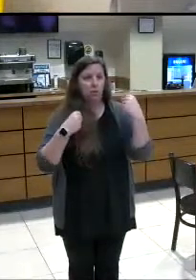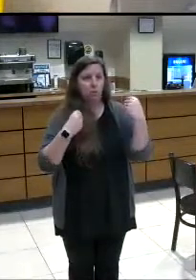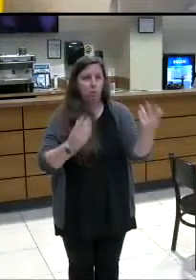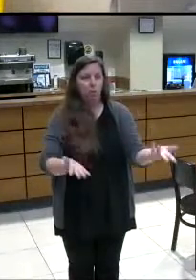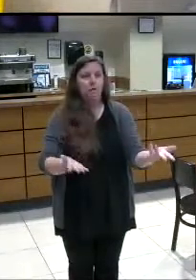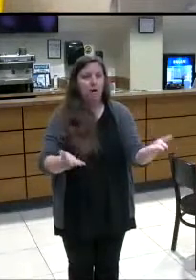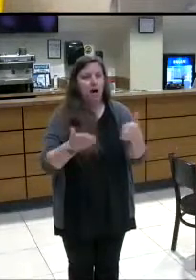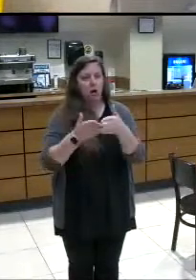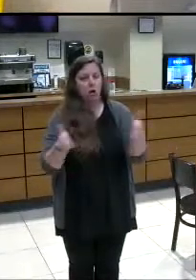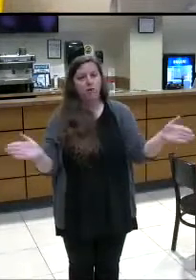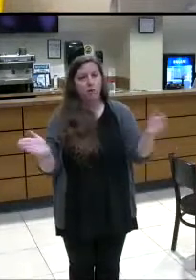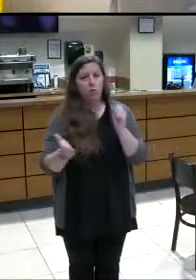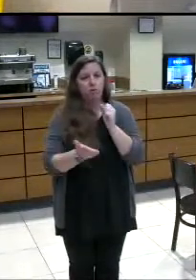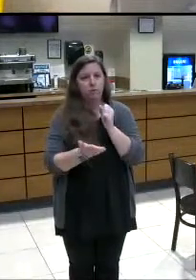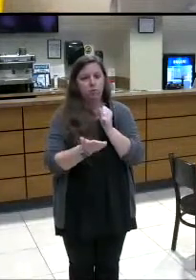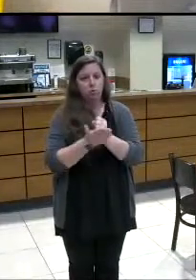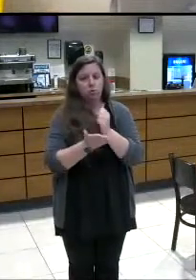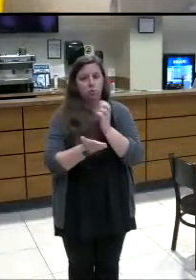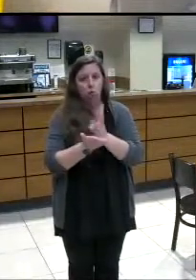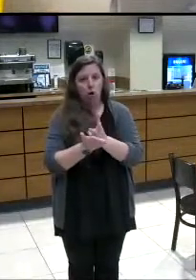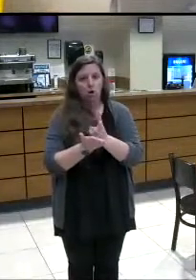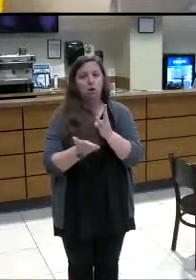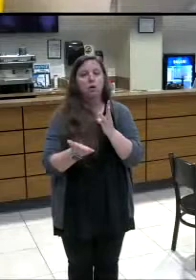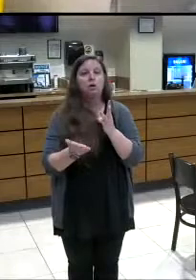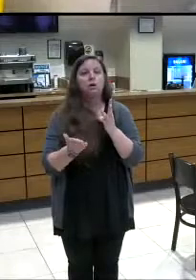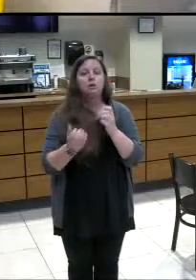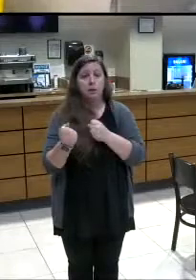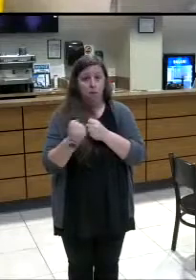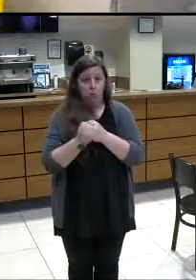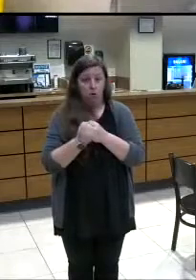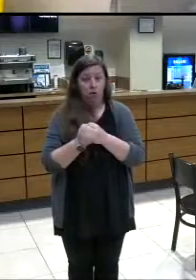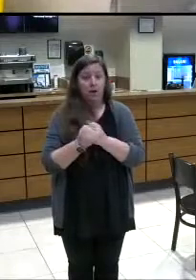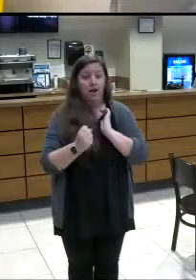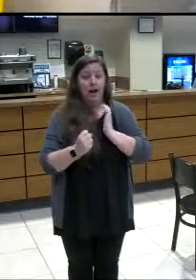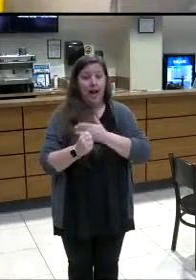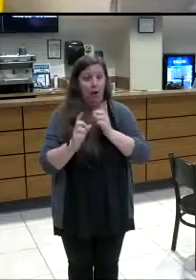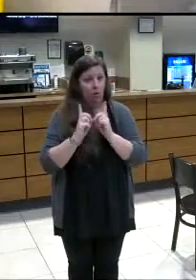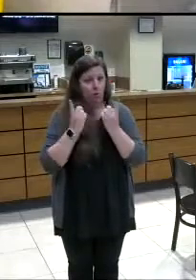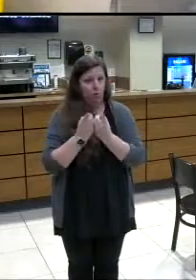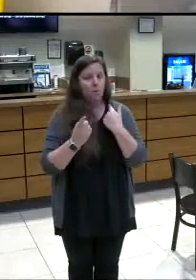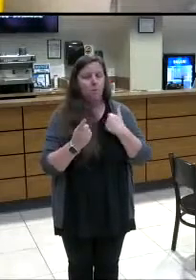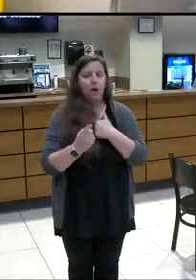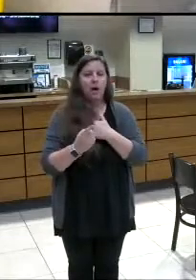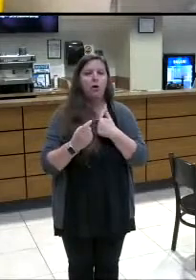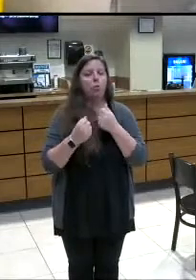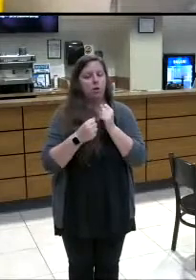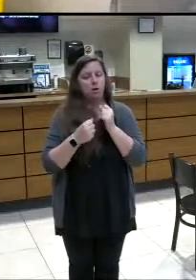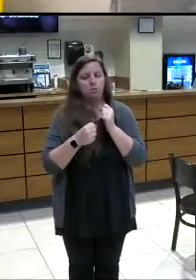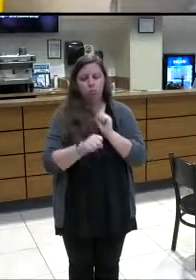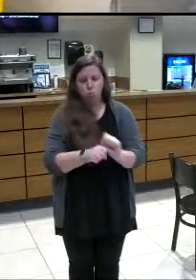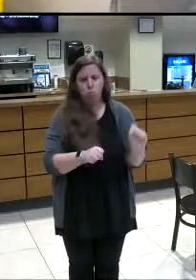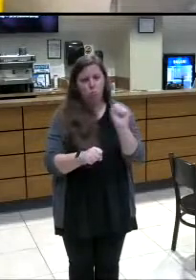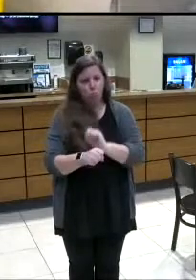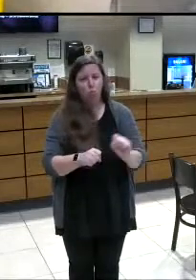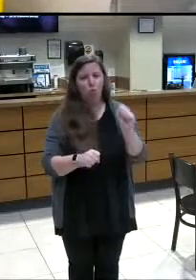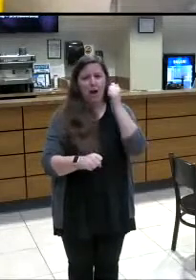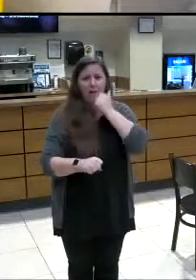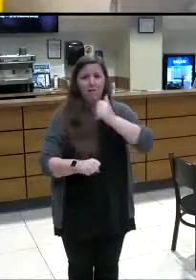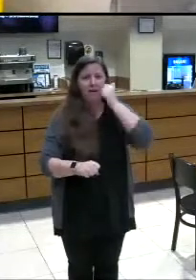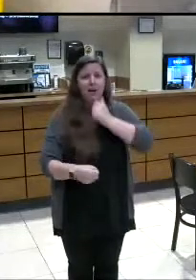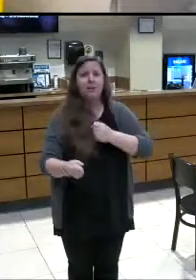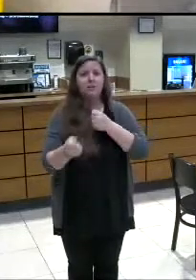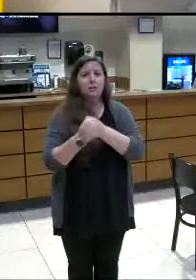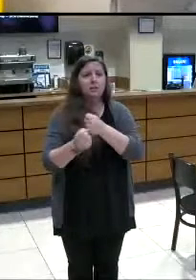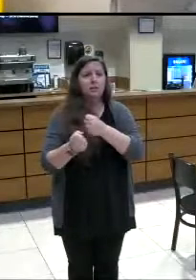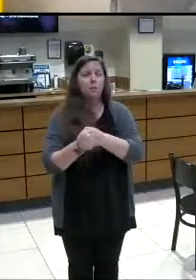social work support. As a department, we strive daily to support students, families, as